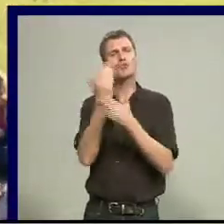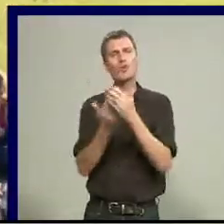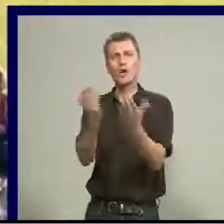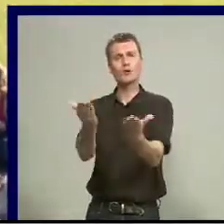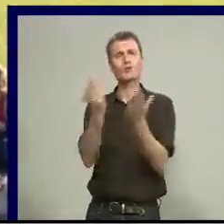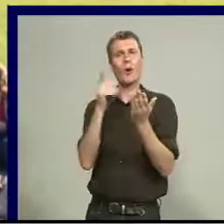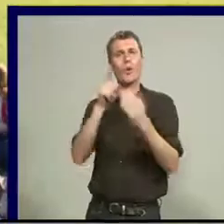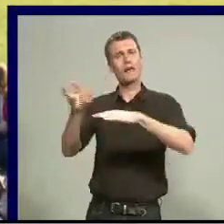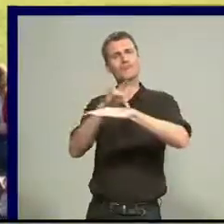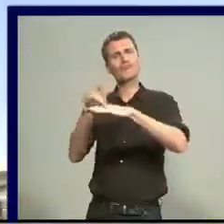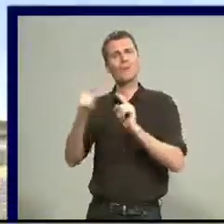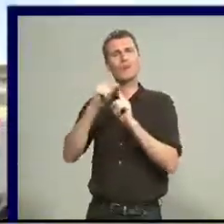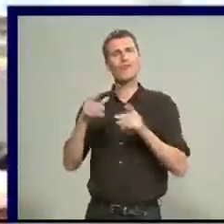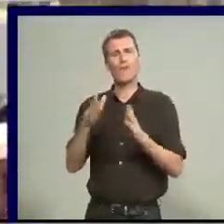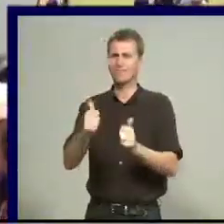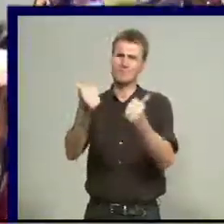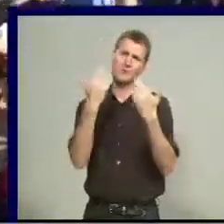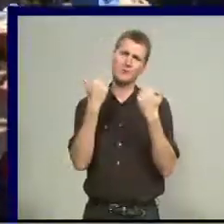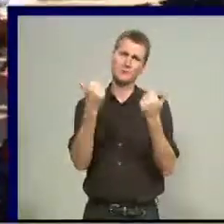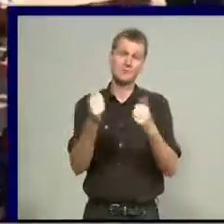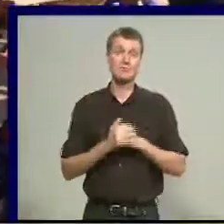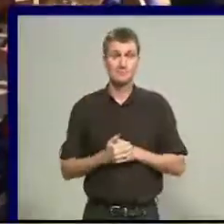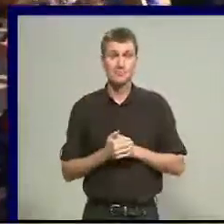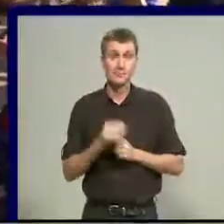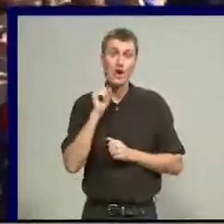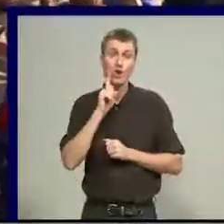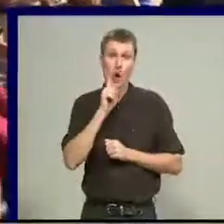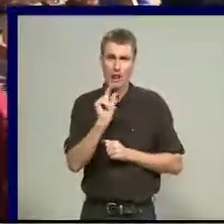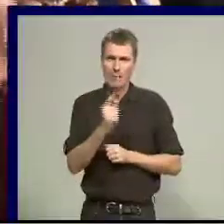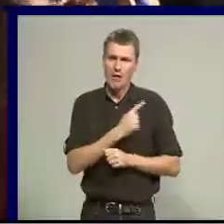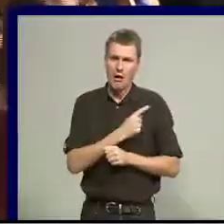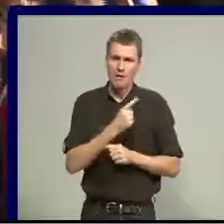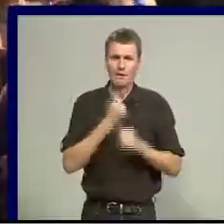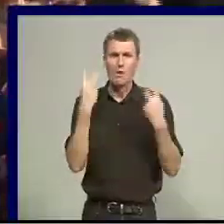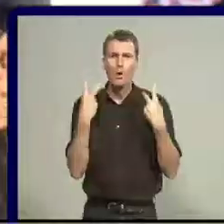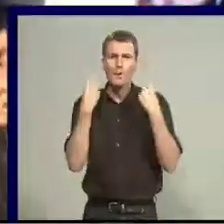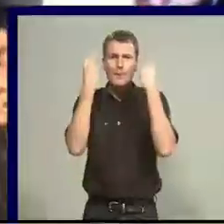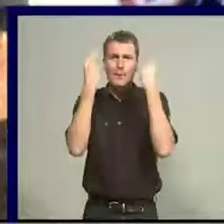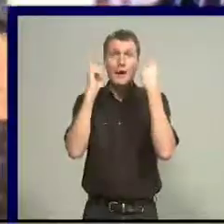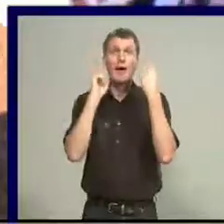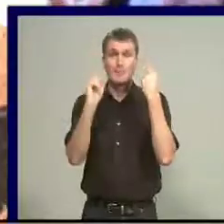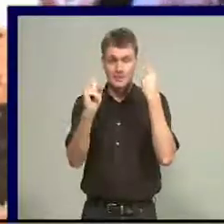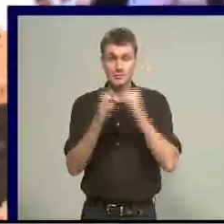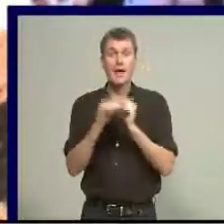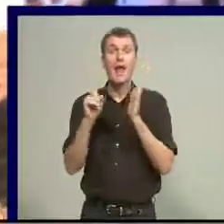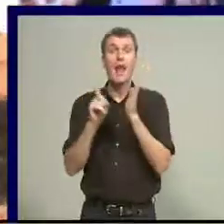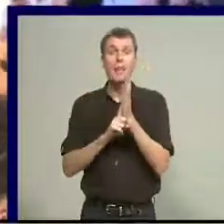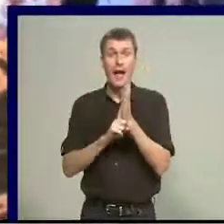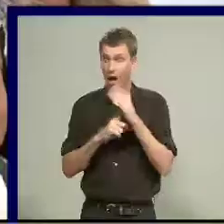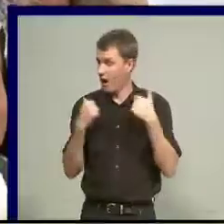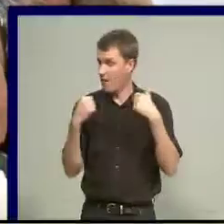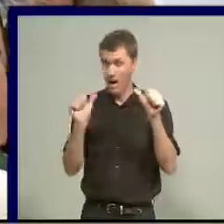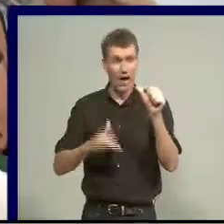portrayed in such a positive way as well. While these girls are nervous about cutting their hair short, a major milestone for Libby was growing her own hair